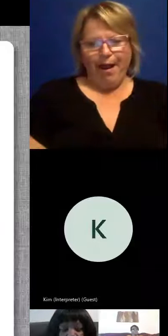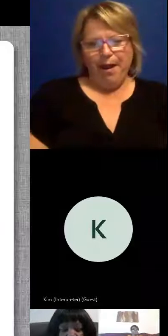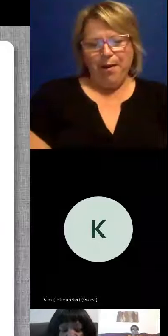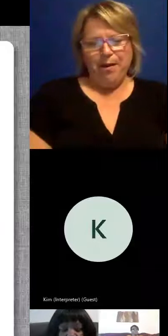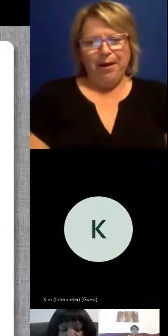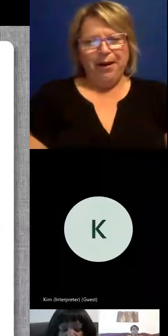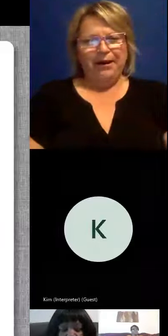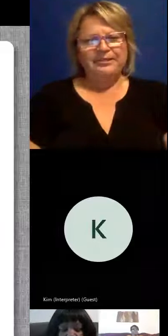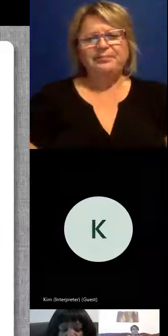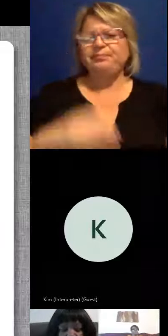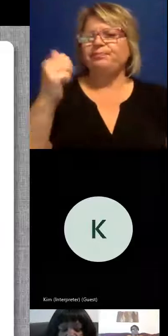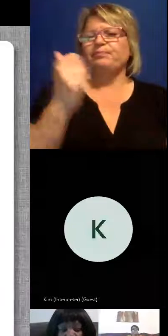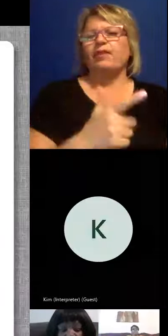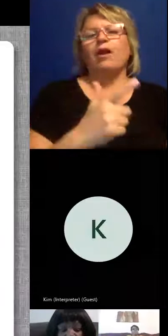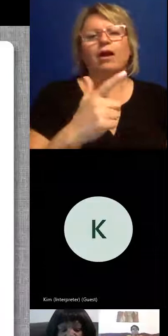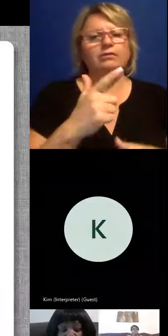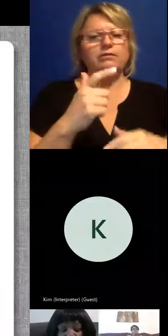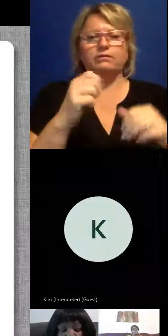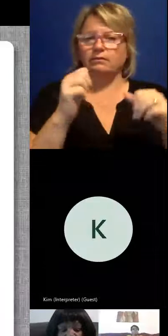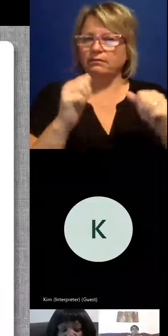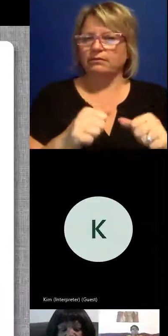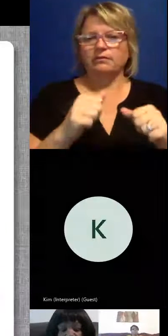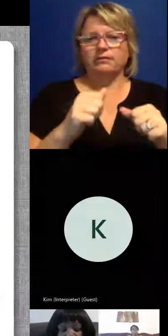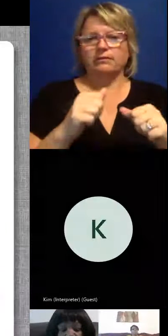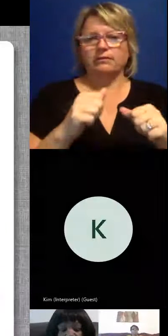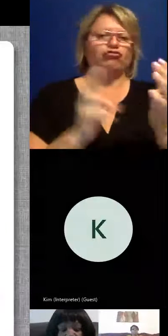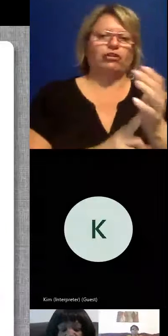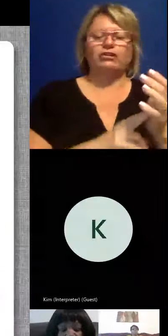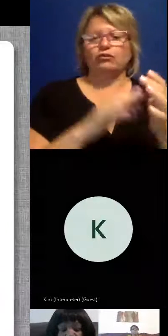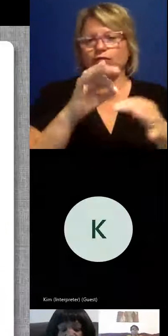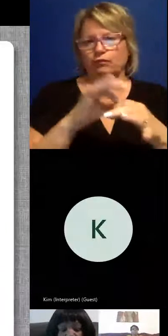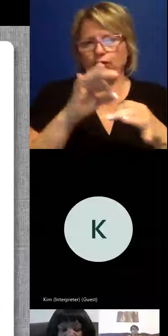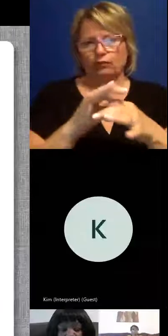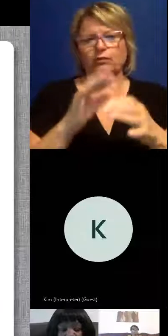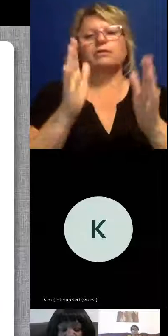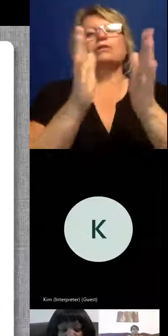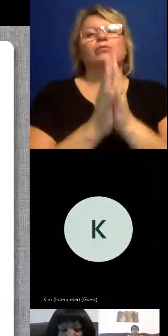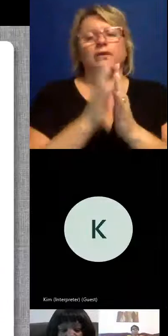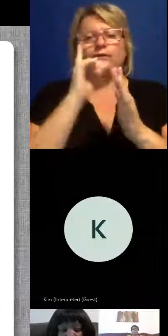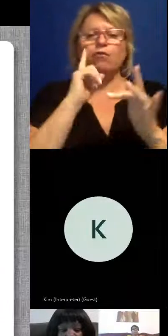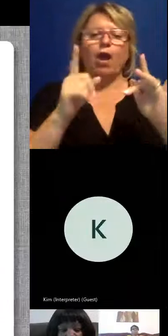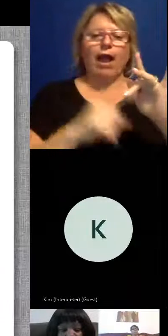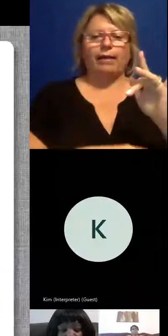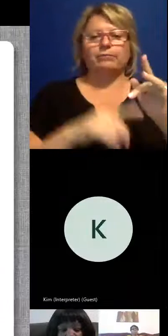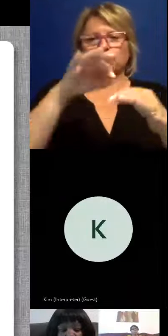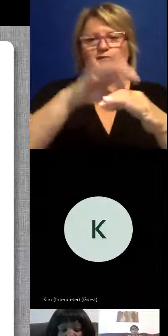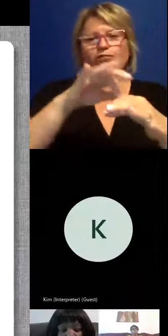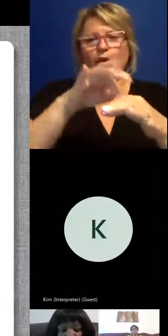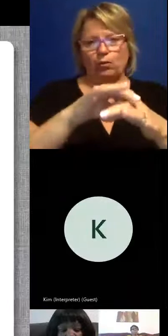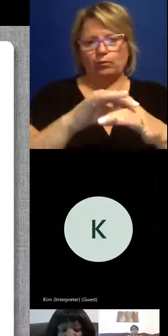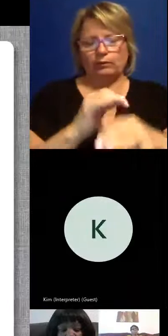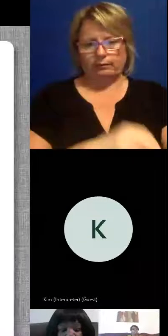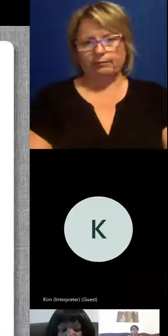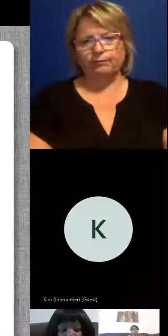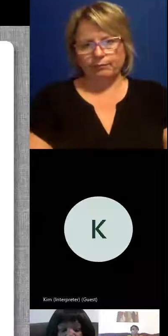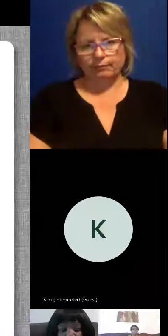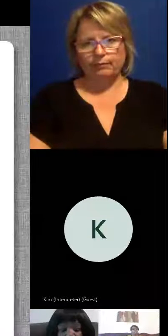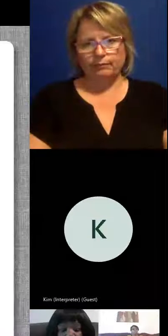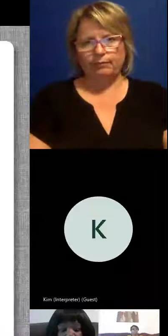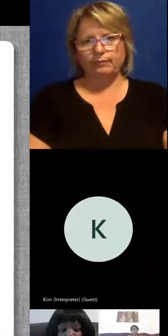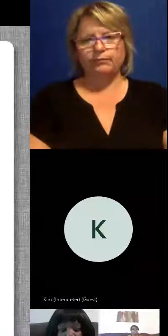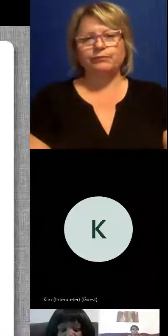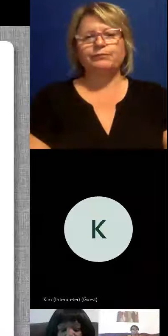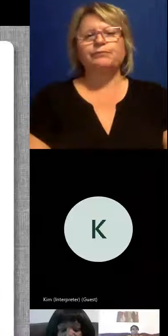All eligible and registered voters in Michigan may request an absentee voter ballot. There's an